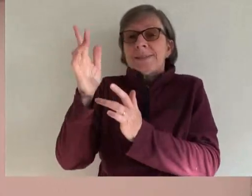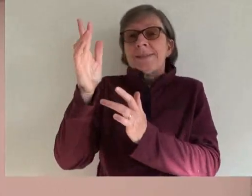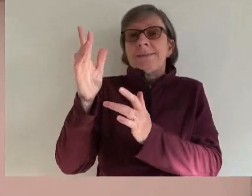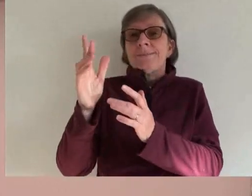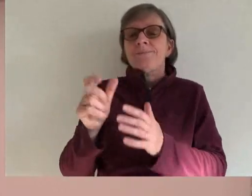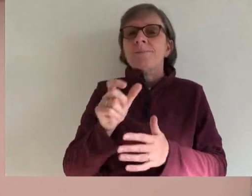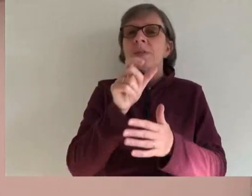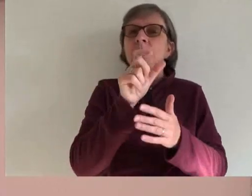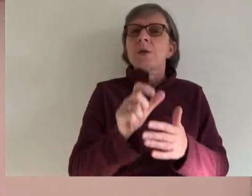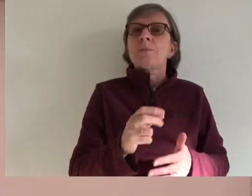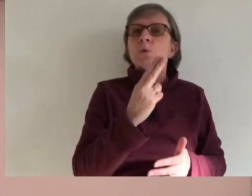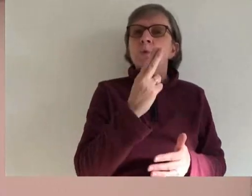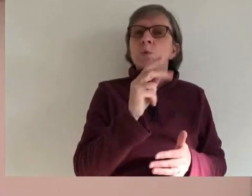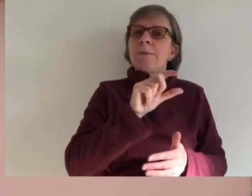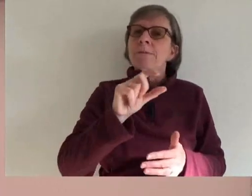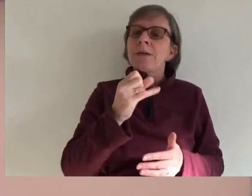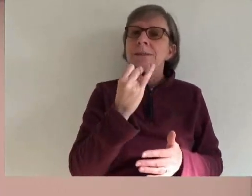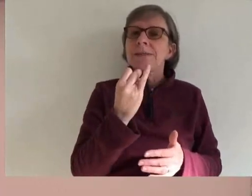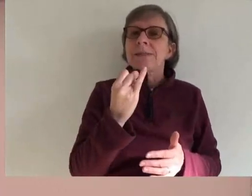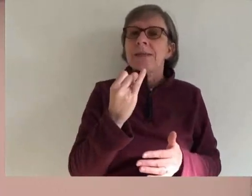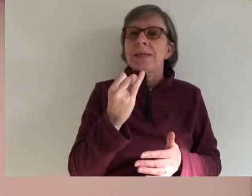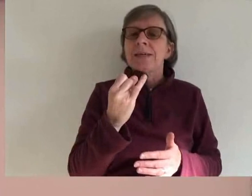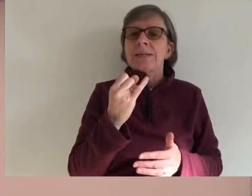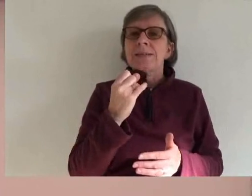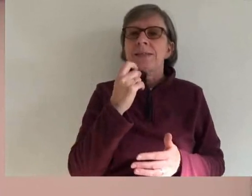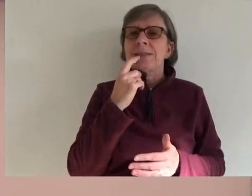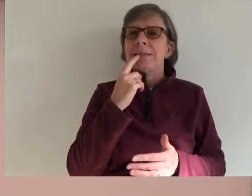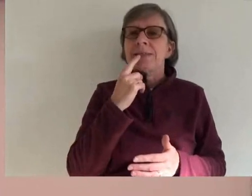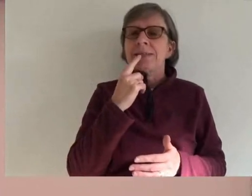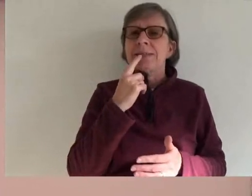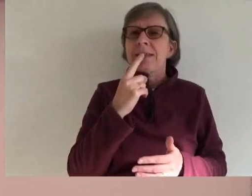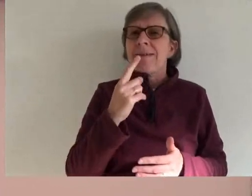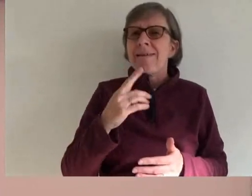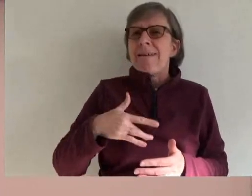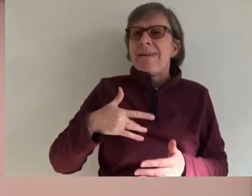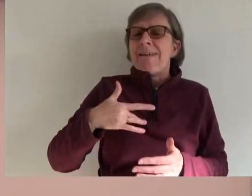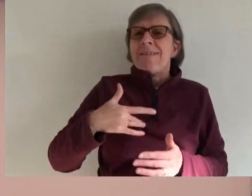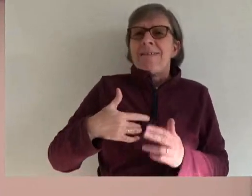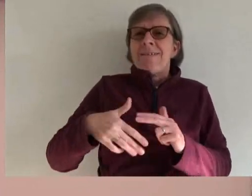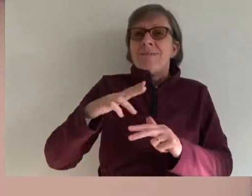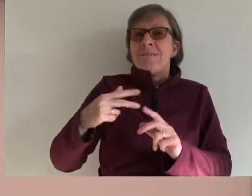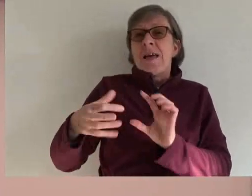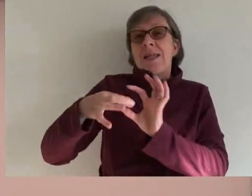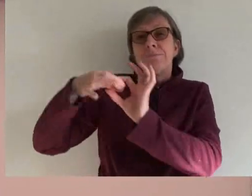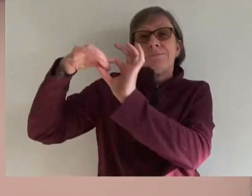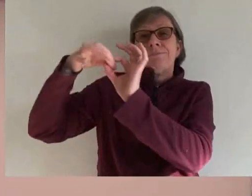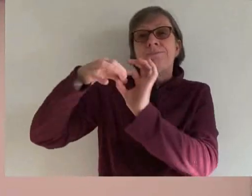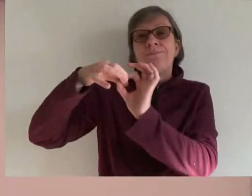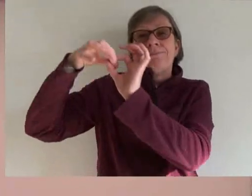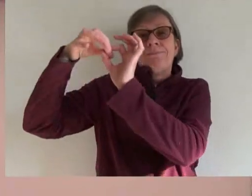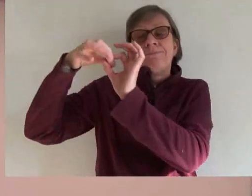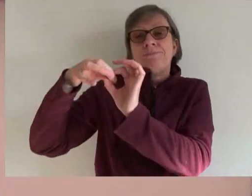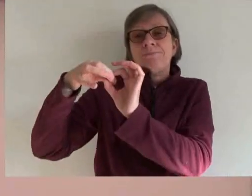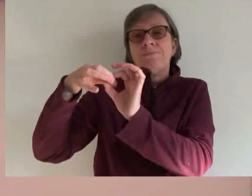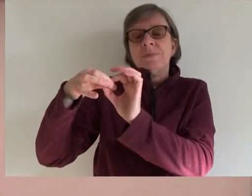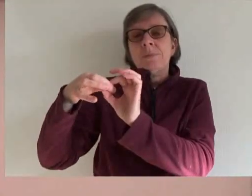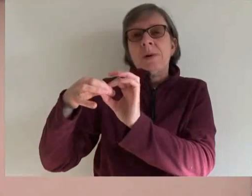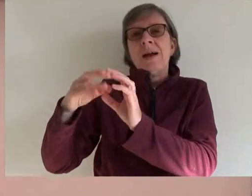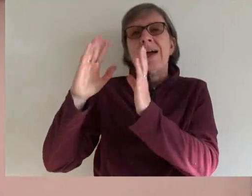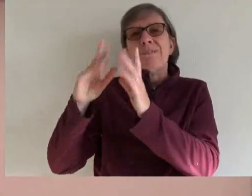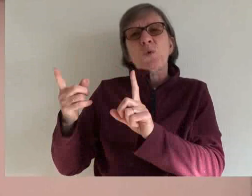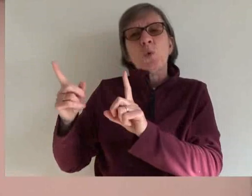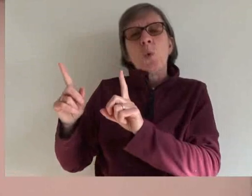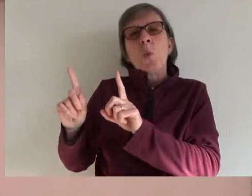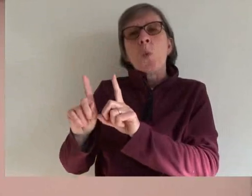in chapter 2 and verse 6, we ended with the words, whoever claims to live in him must walk as